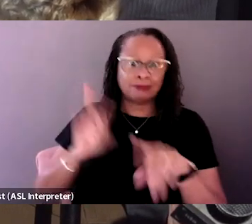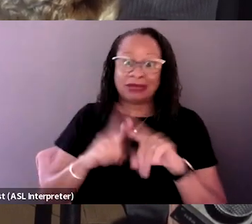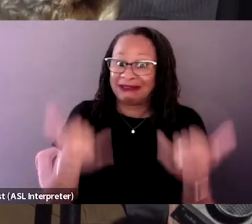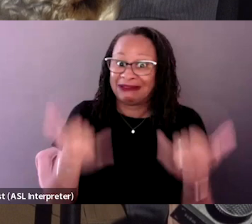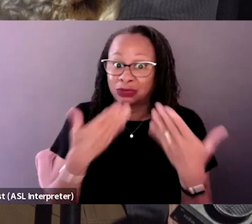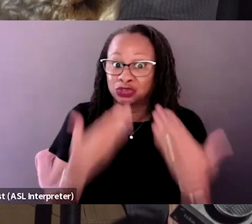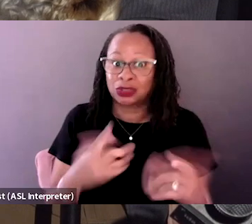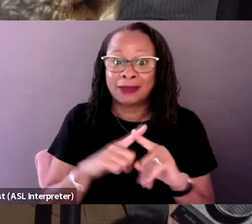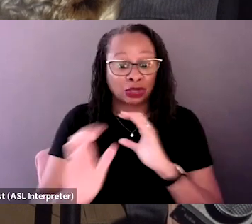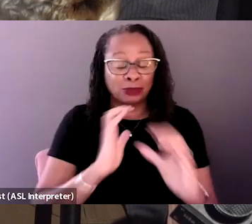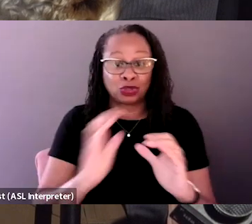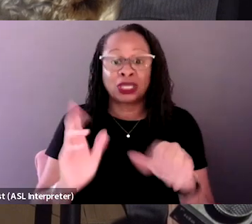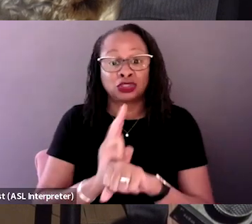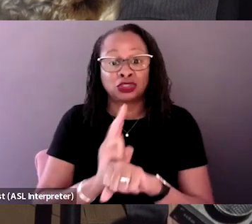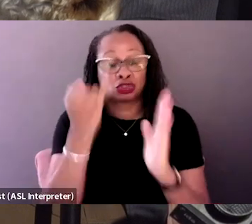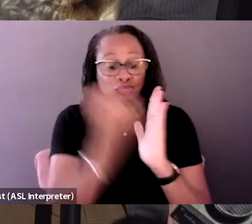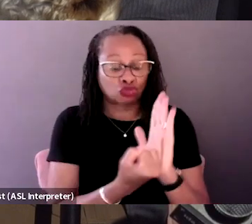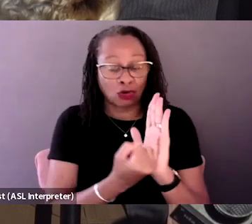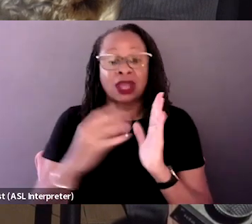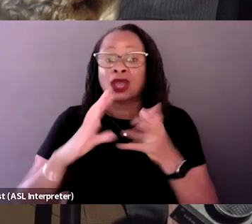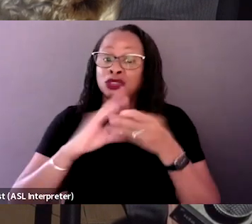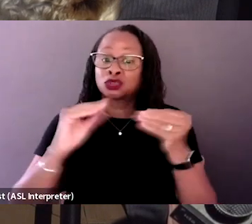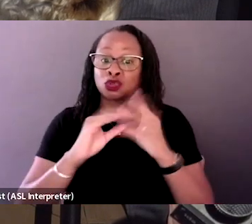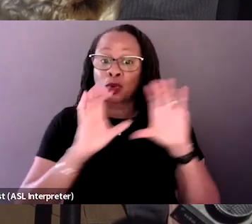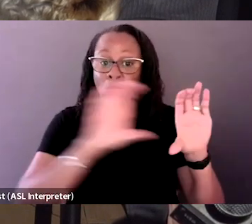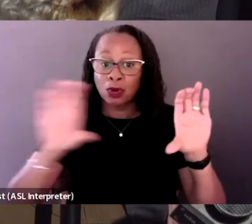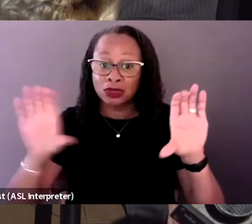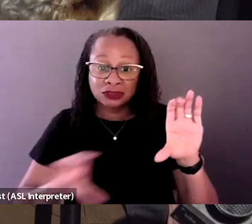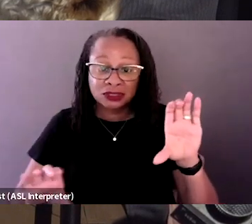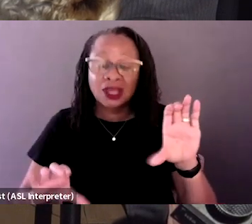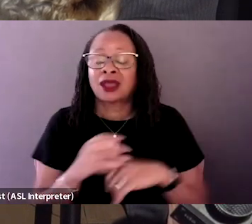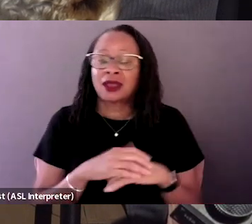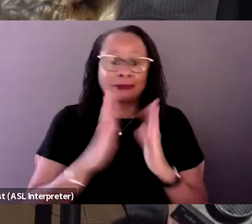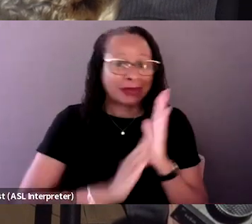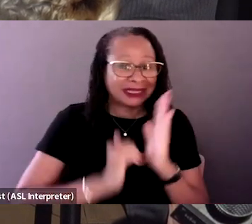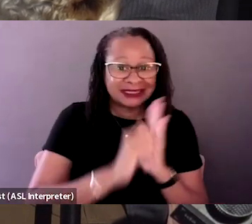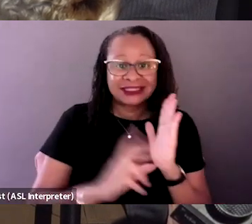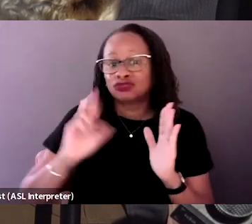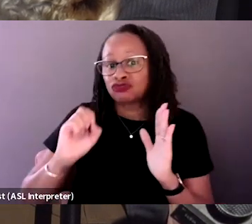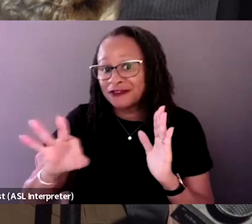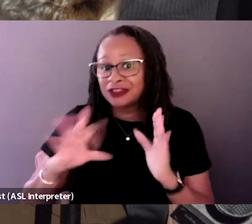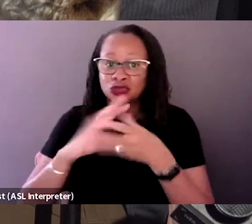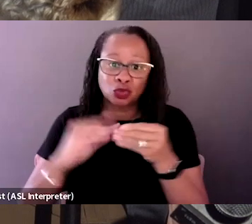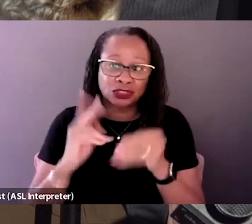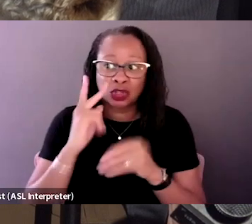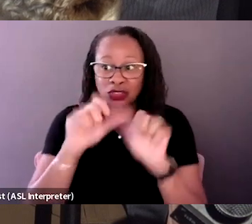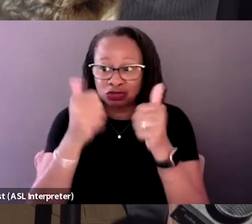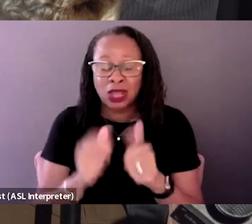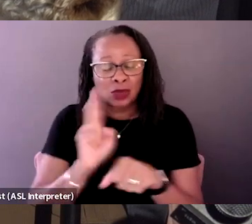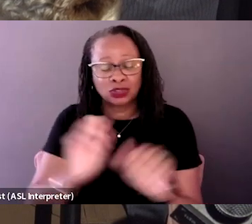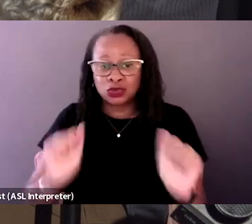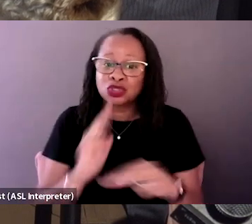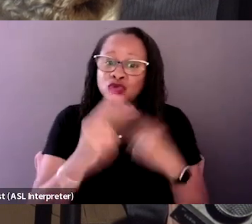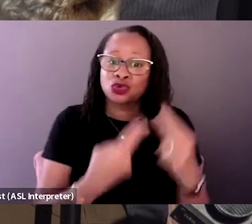yet. But we communicated using drawings and storyboards and paintings and references and looking at sculptures and photographs and